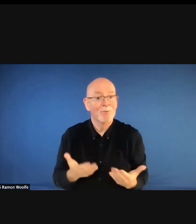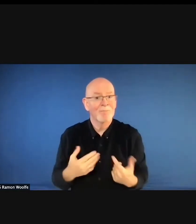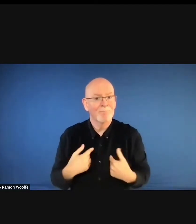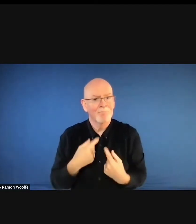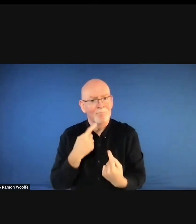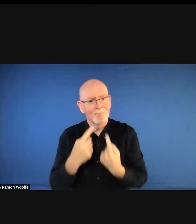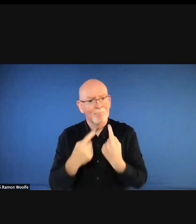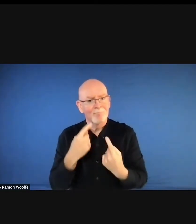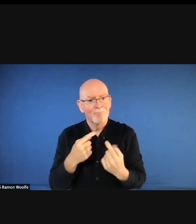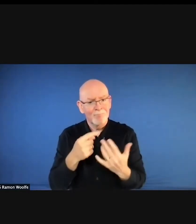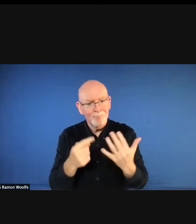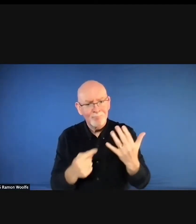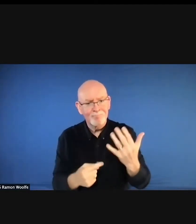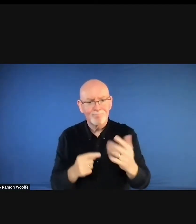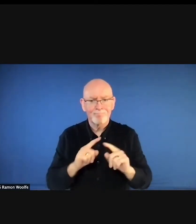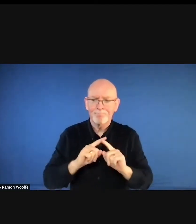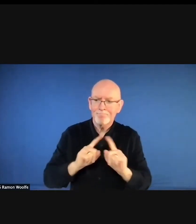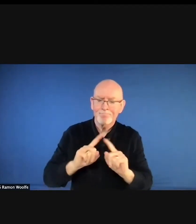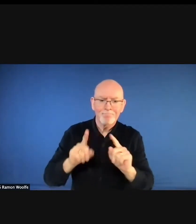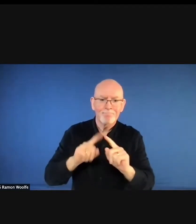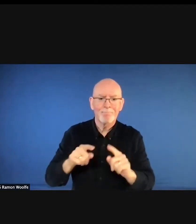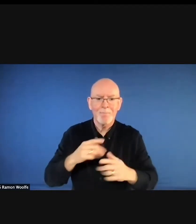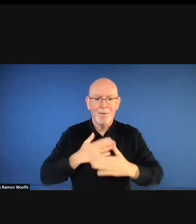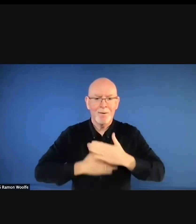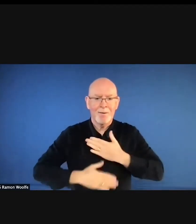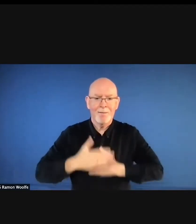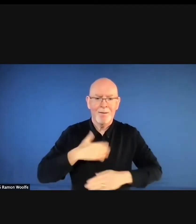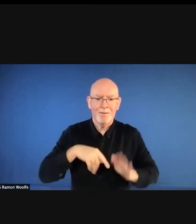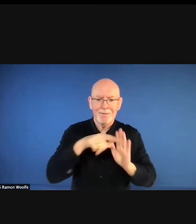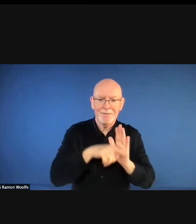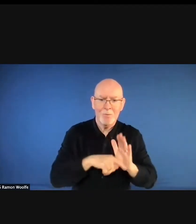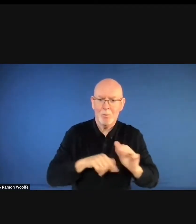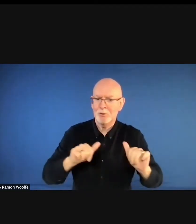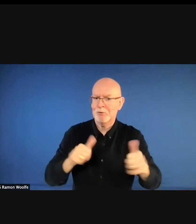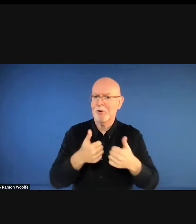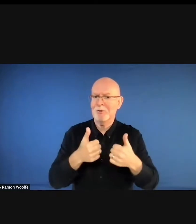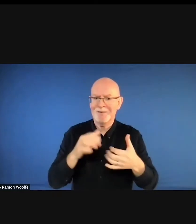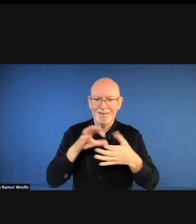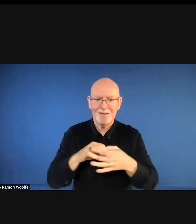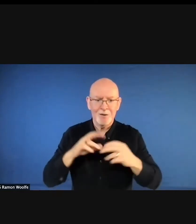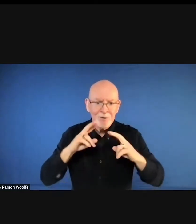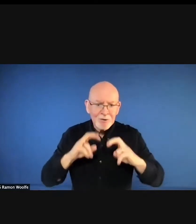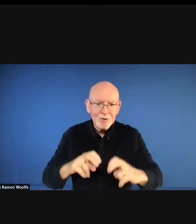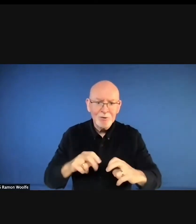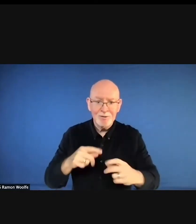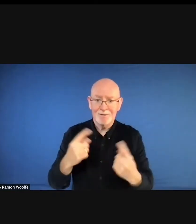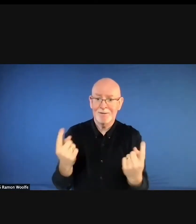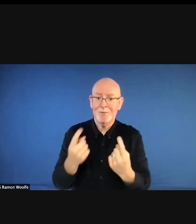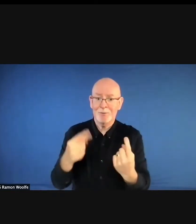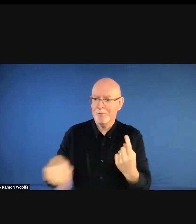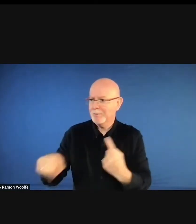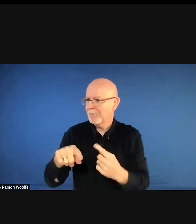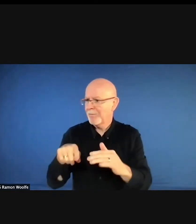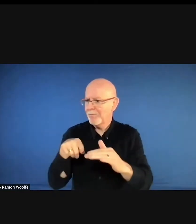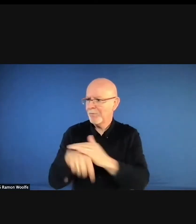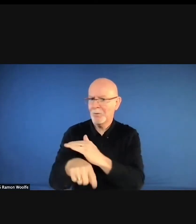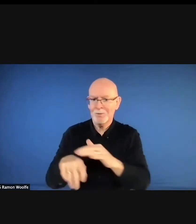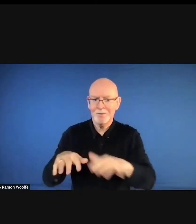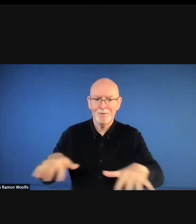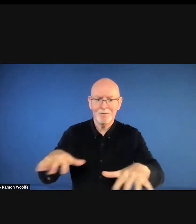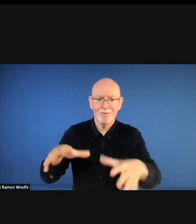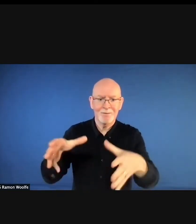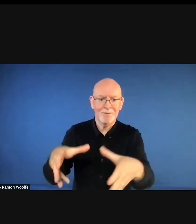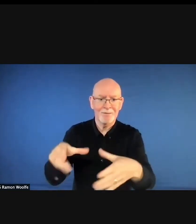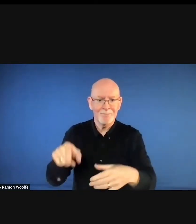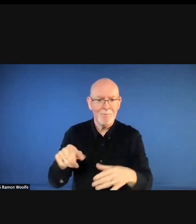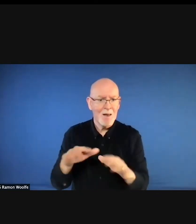from a few different angles, we're joined today by 5 speakers from both academia and humanitarian